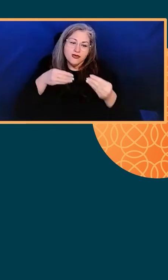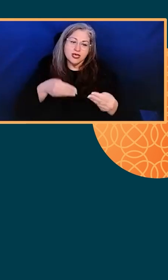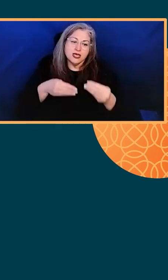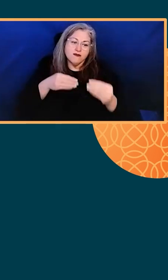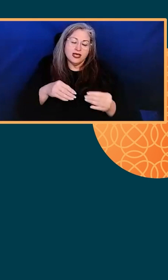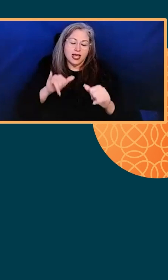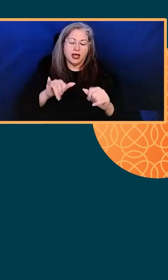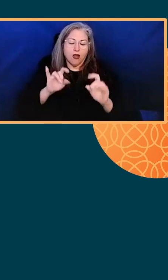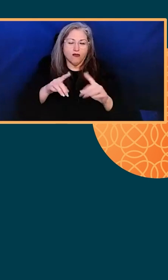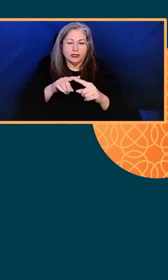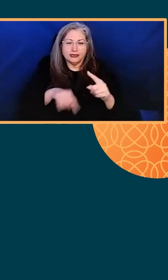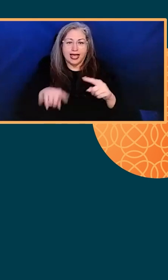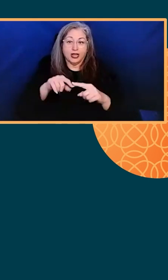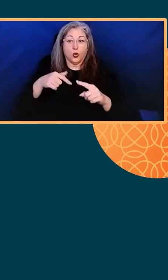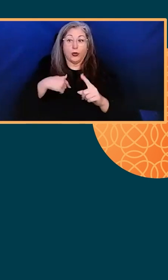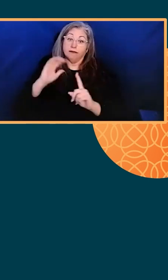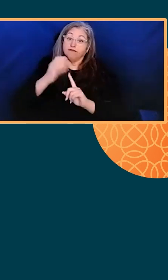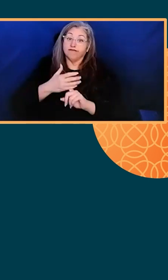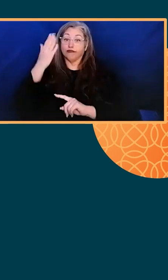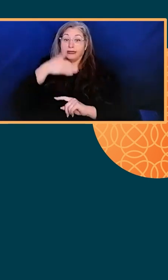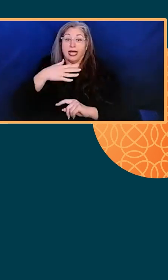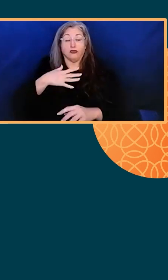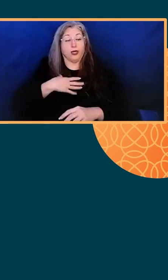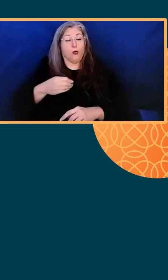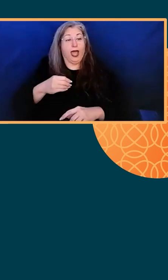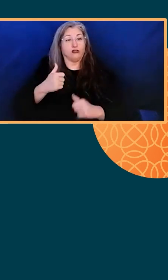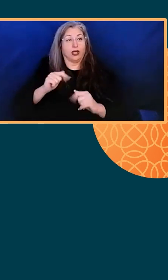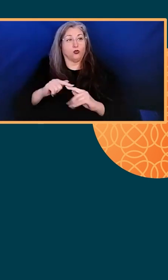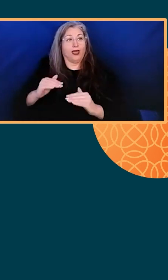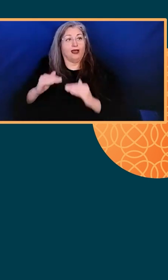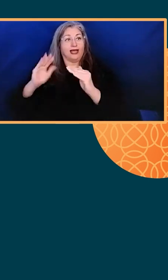like we're pretending to be white so that we can advance in our careers.